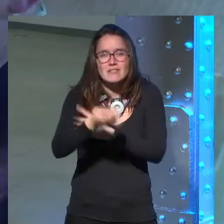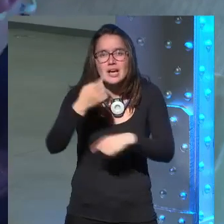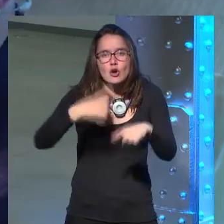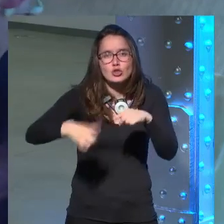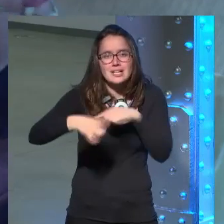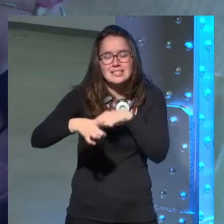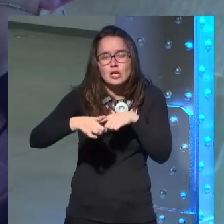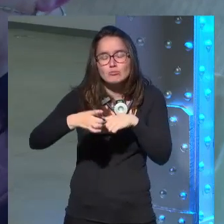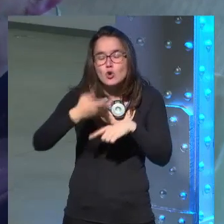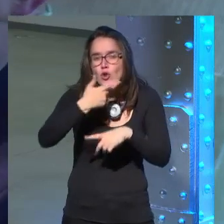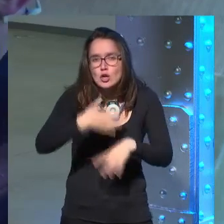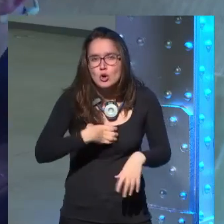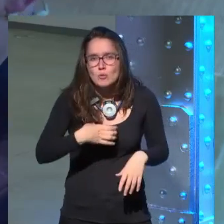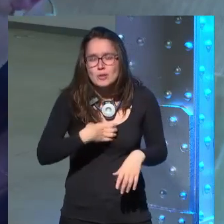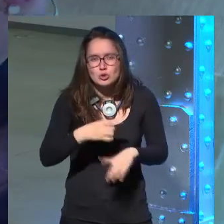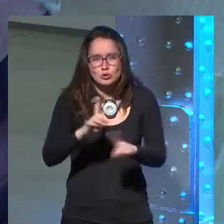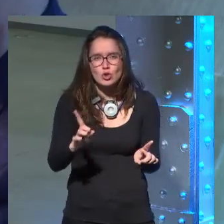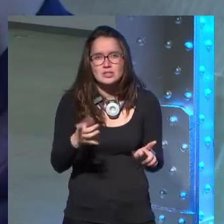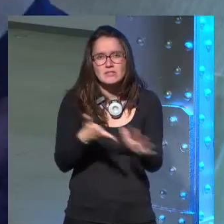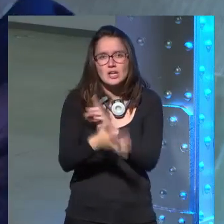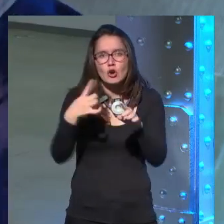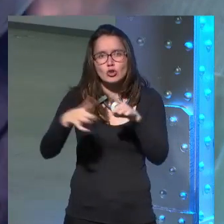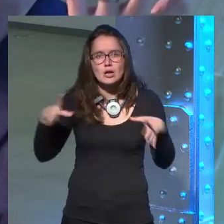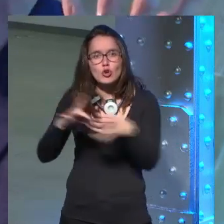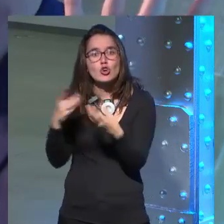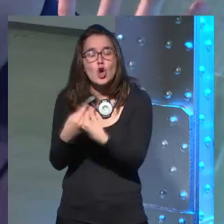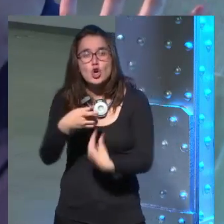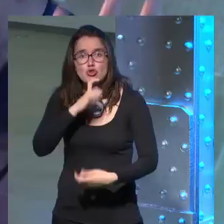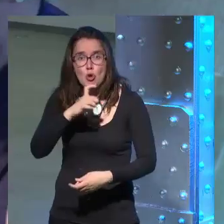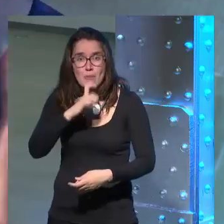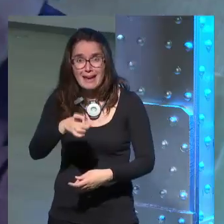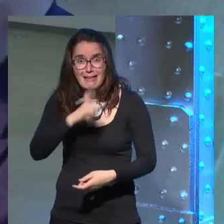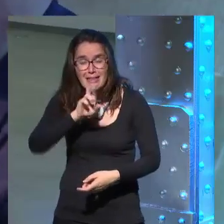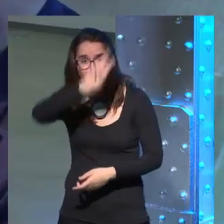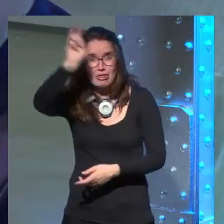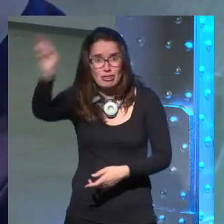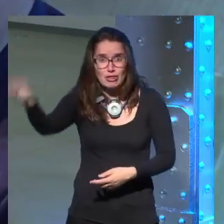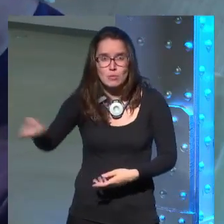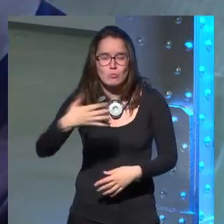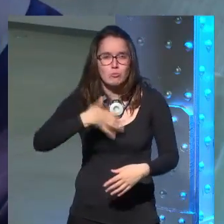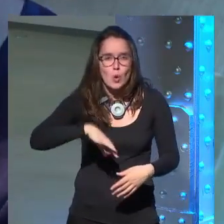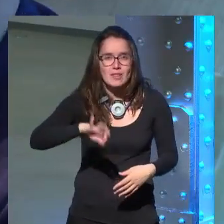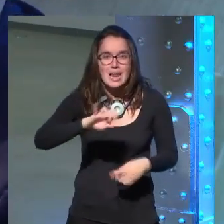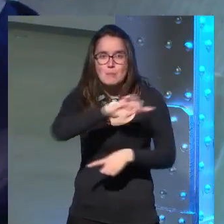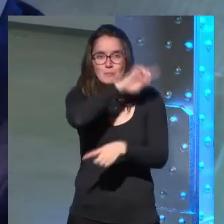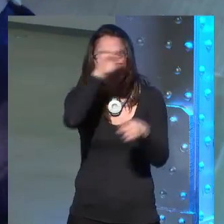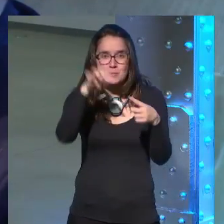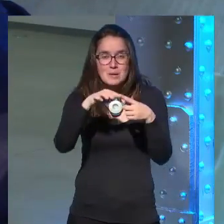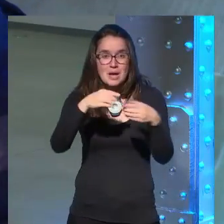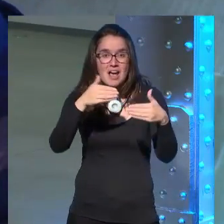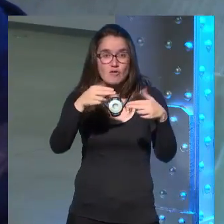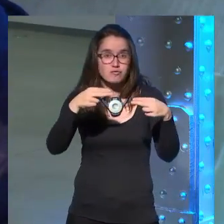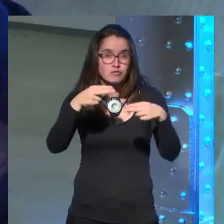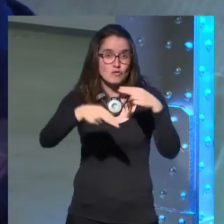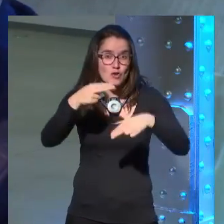there's complexity issues and mess, and partly the first edge, the chaos edge, is talking